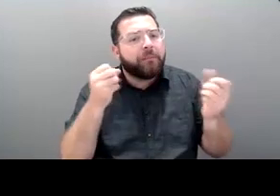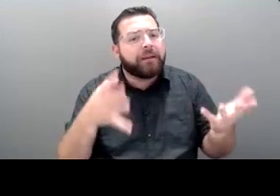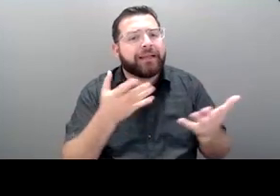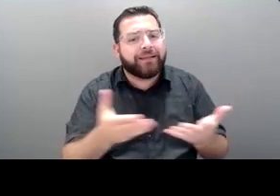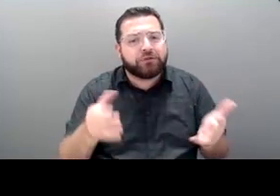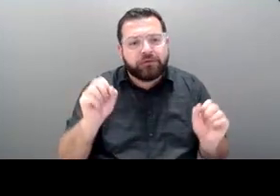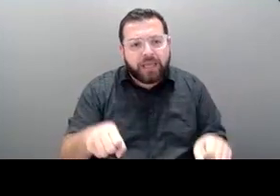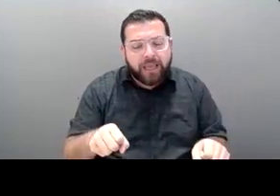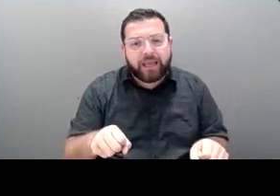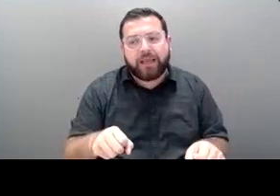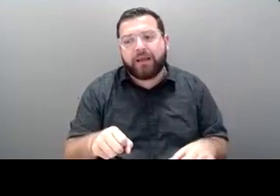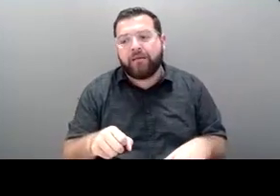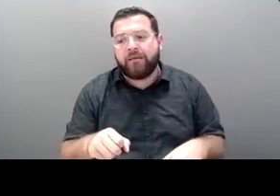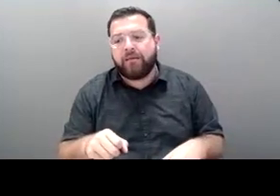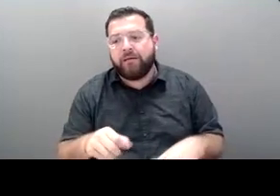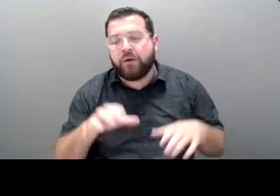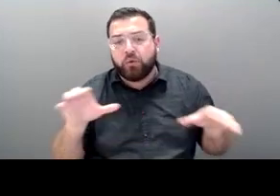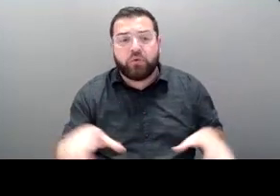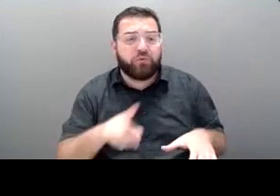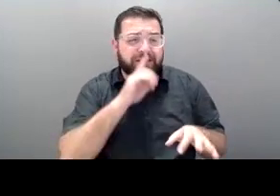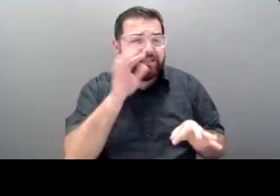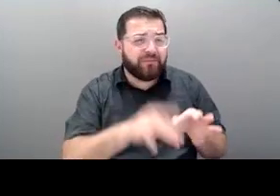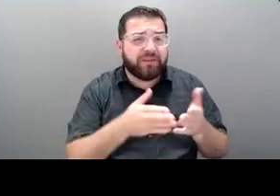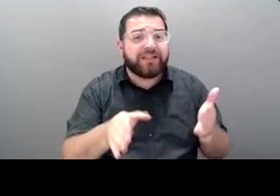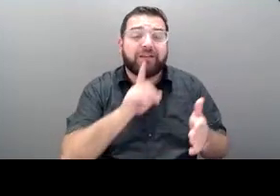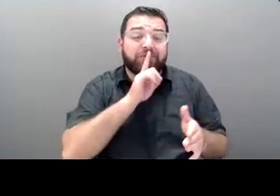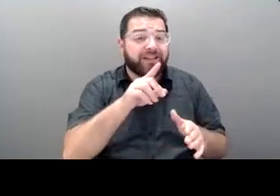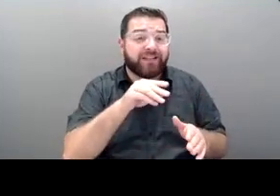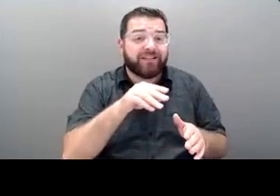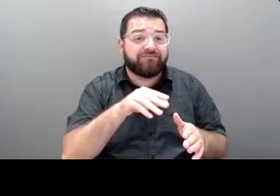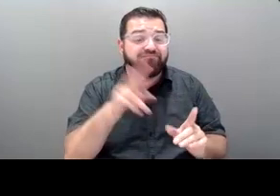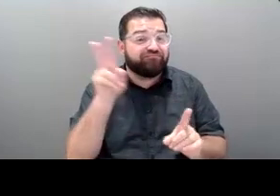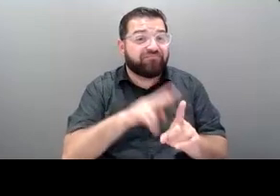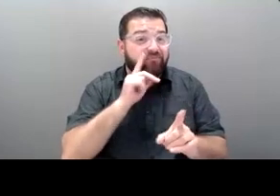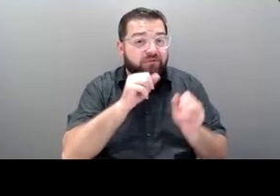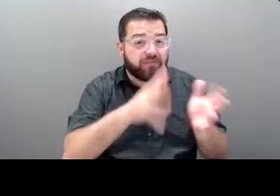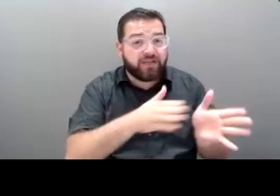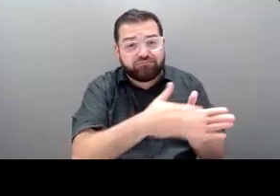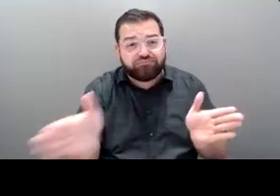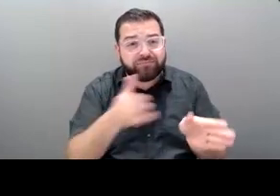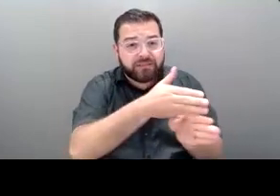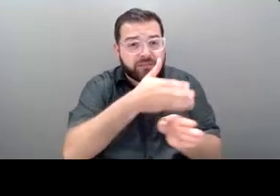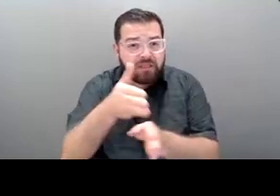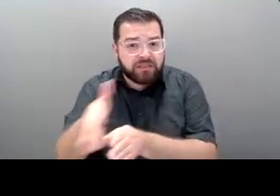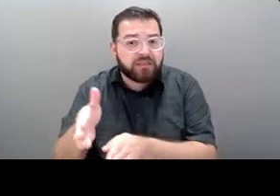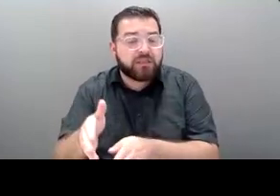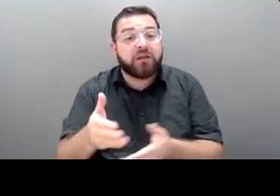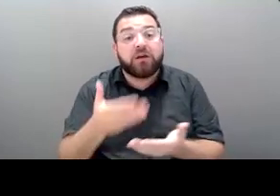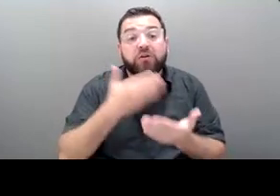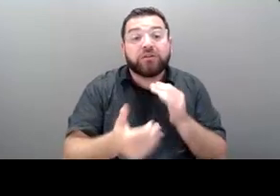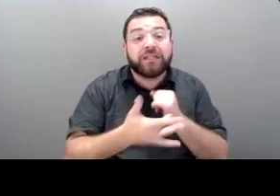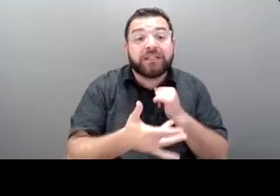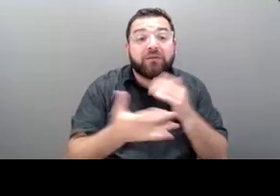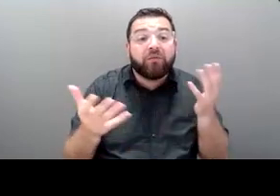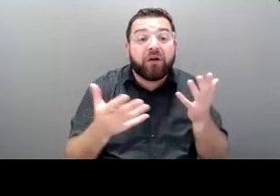can, just very simple and across disciplines. This is a really nice technique, is just have students screenshot